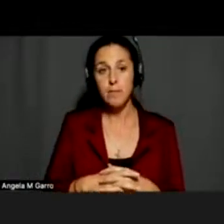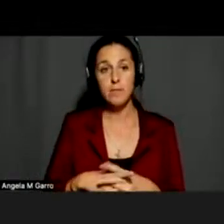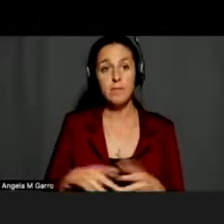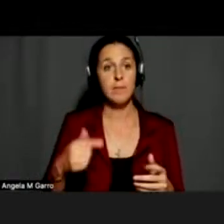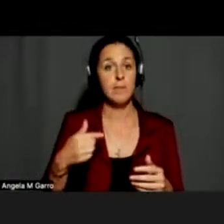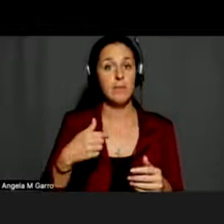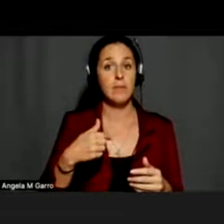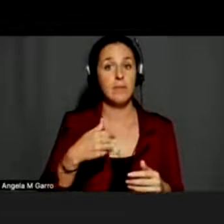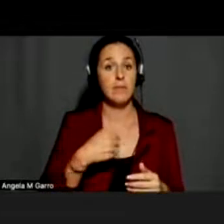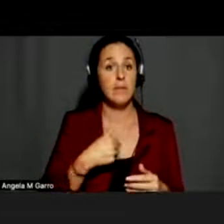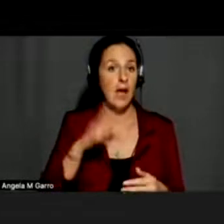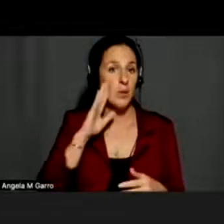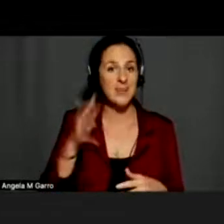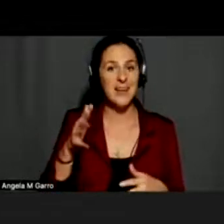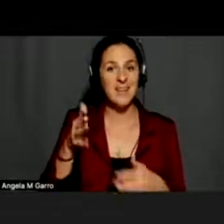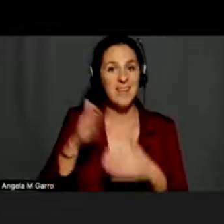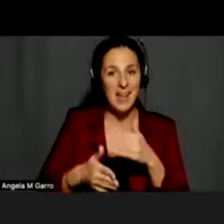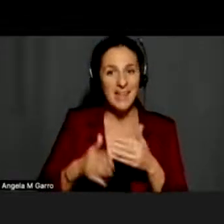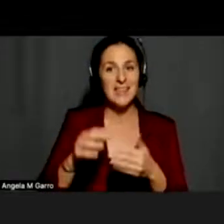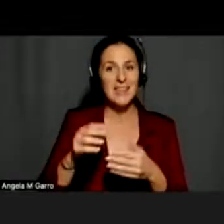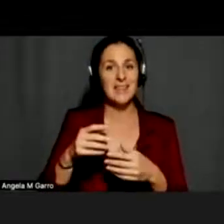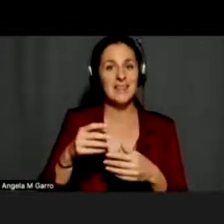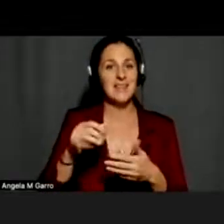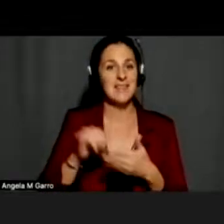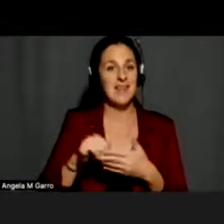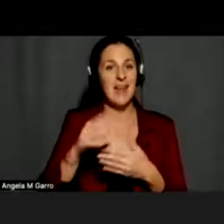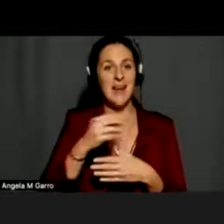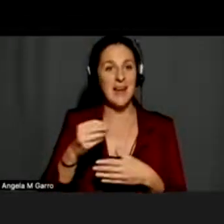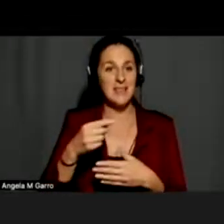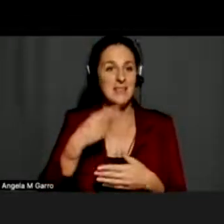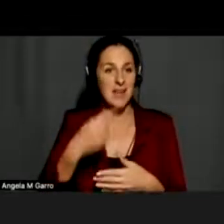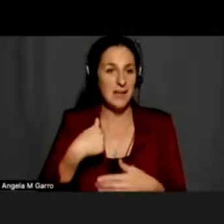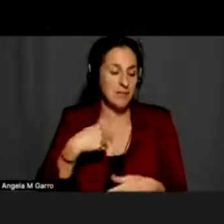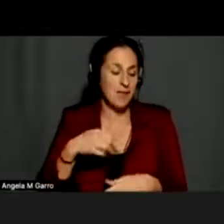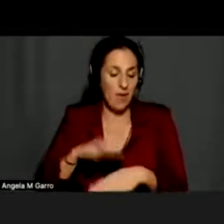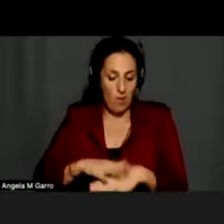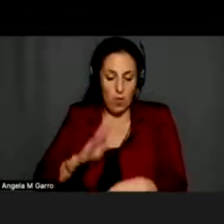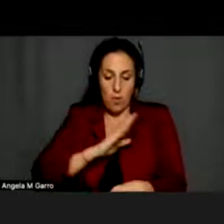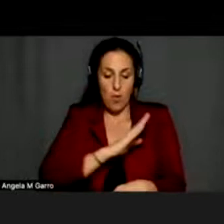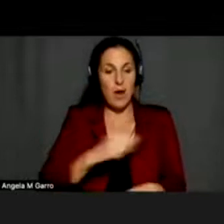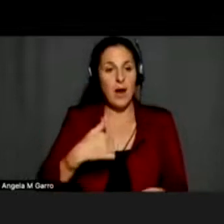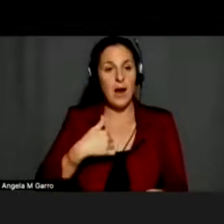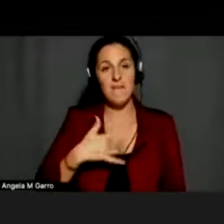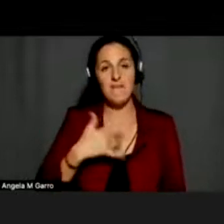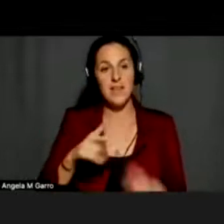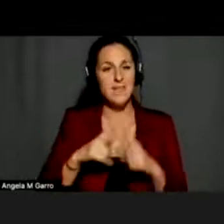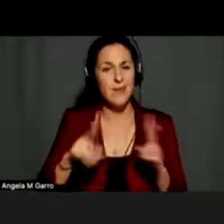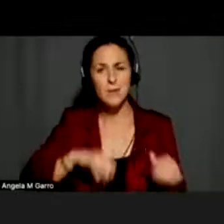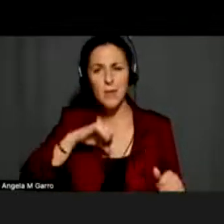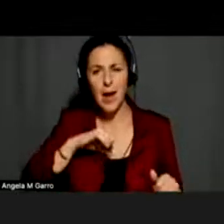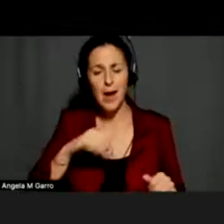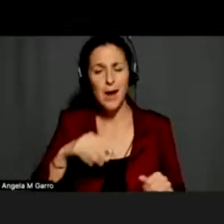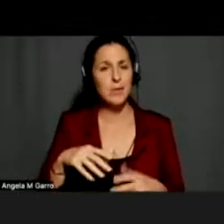sort of end it and say that I'm, being on the board, I feel very proud and fortunate to have